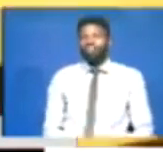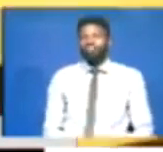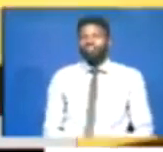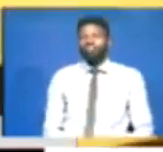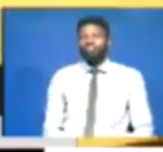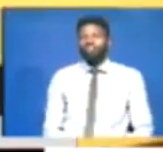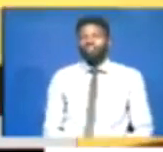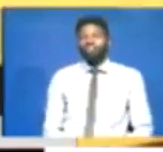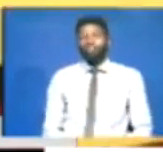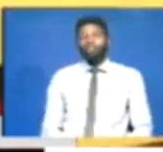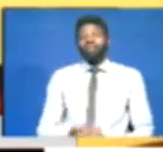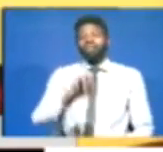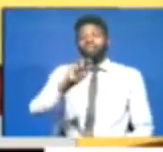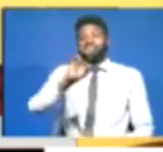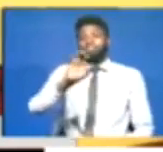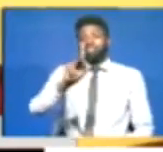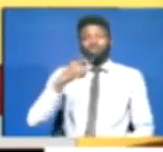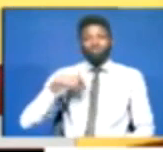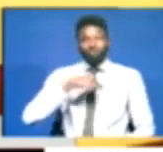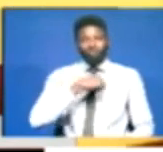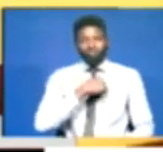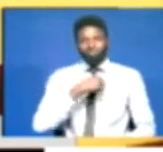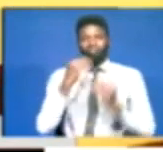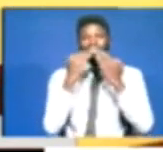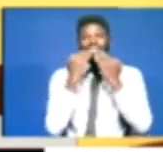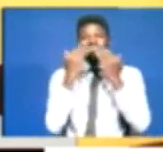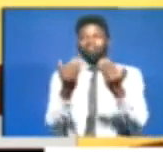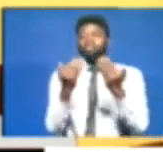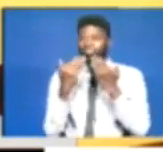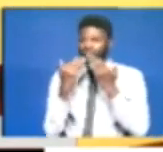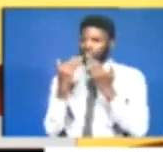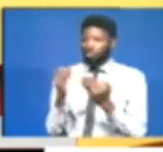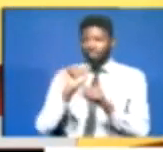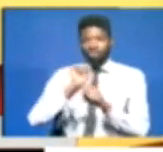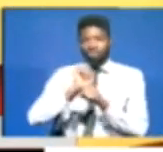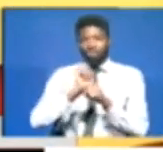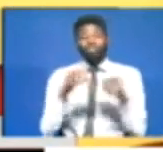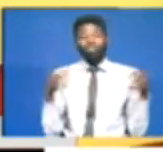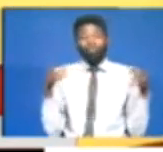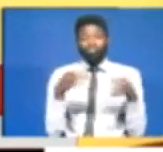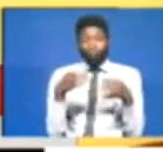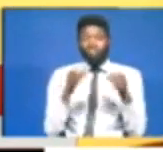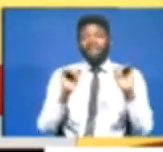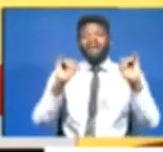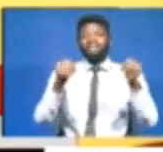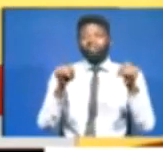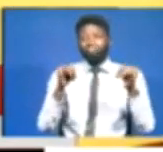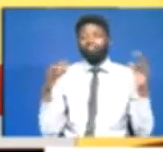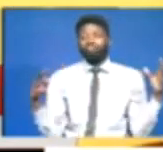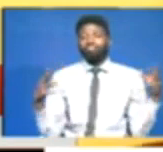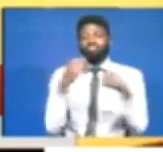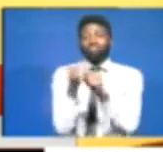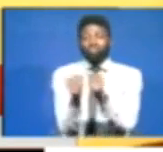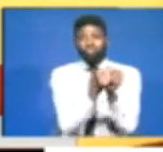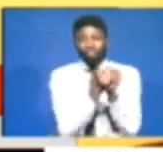To the Media Council of Kenya, we appreciate the effort that media houses have come together for them to be able to come up with such